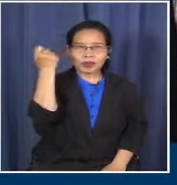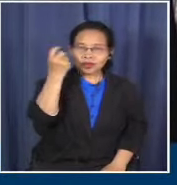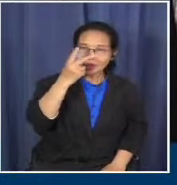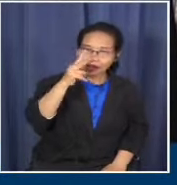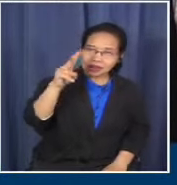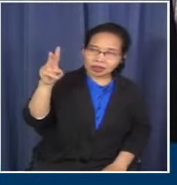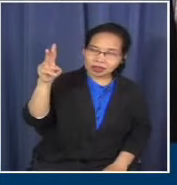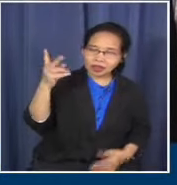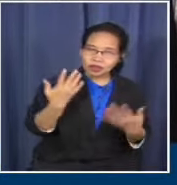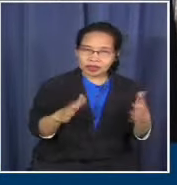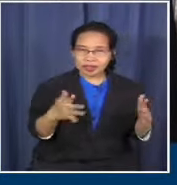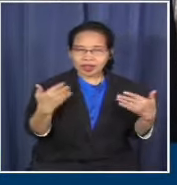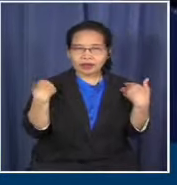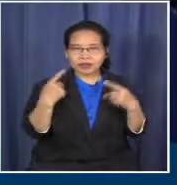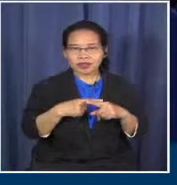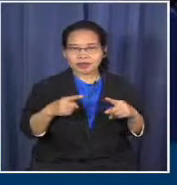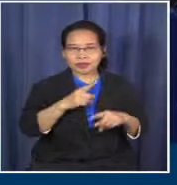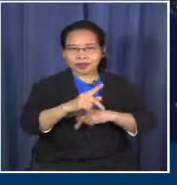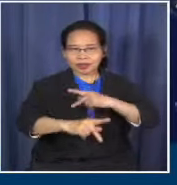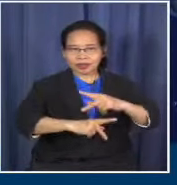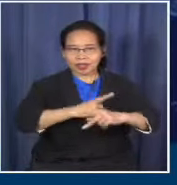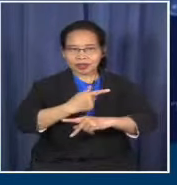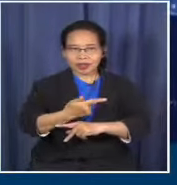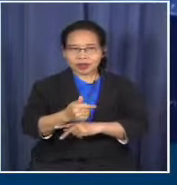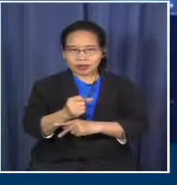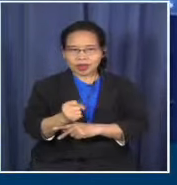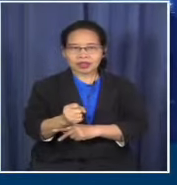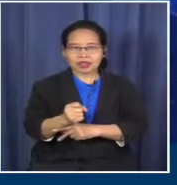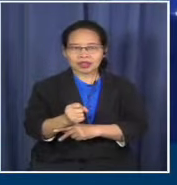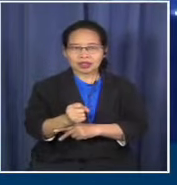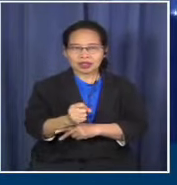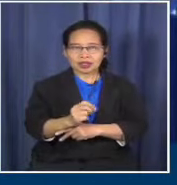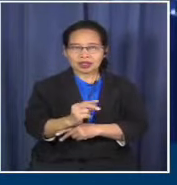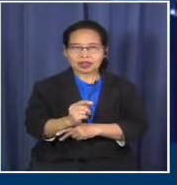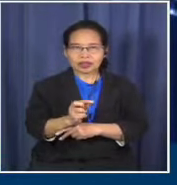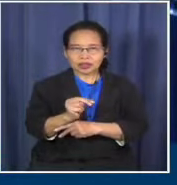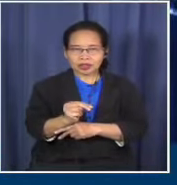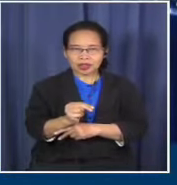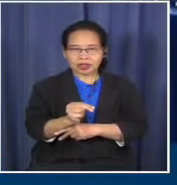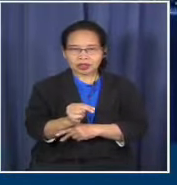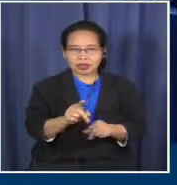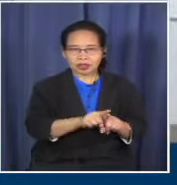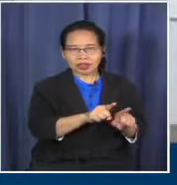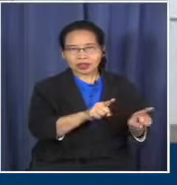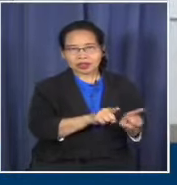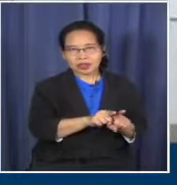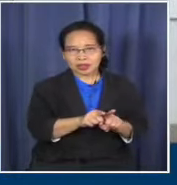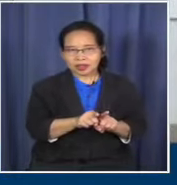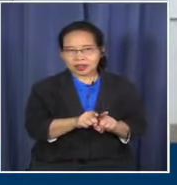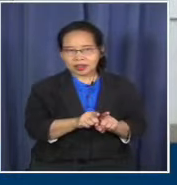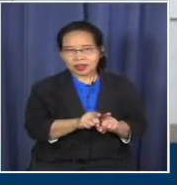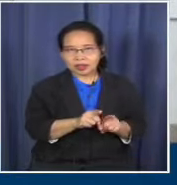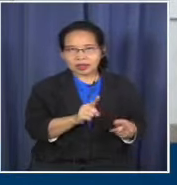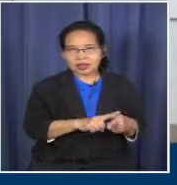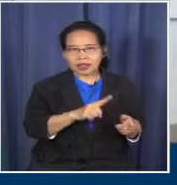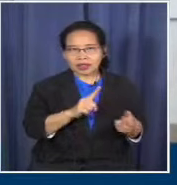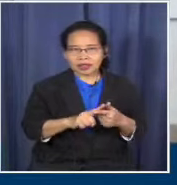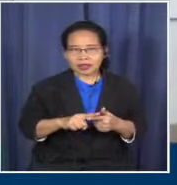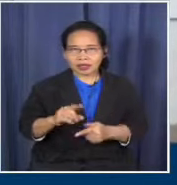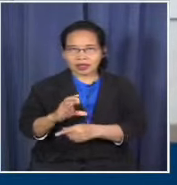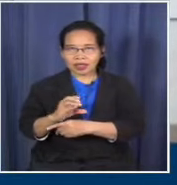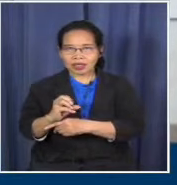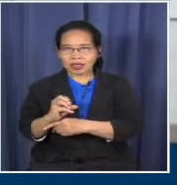1774. Why do we understand now that there is oxygen? Because they have seen that there are different kinds of gases. There is